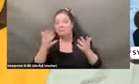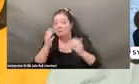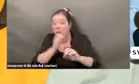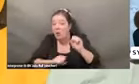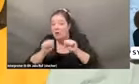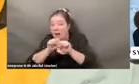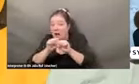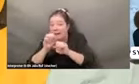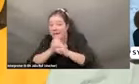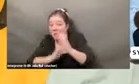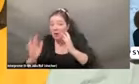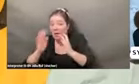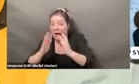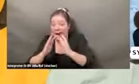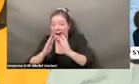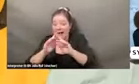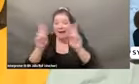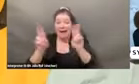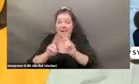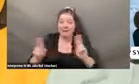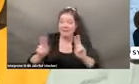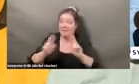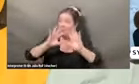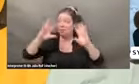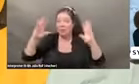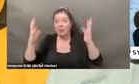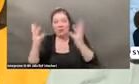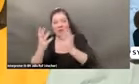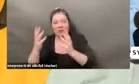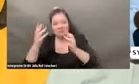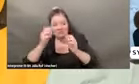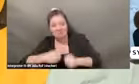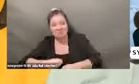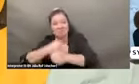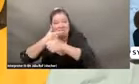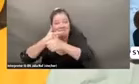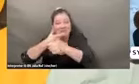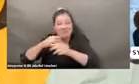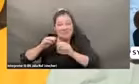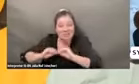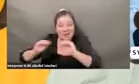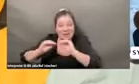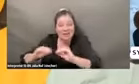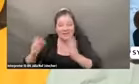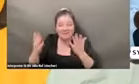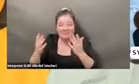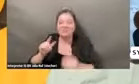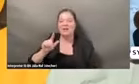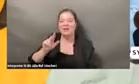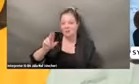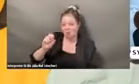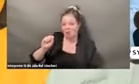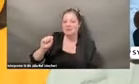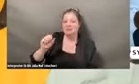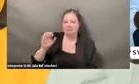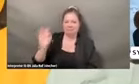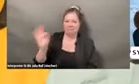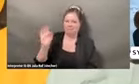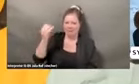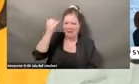Yeah, sure. Why not? I think that's a good idea to do the